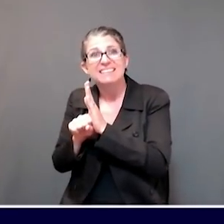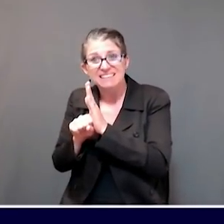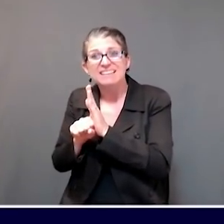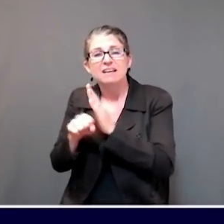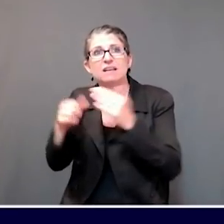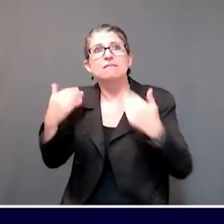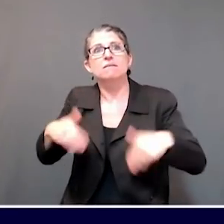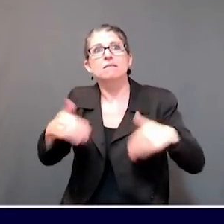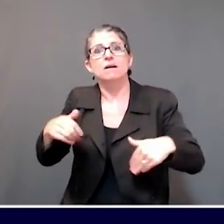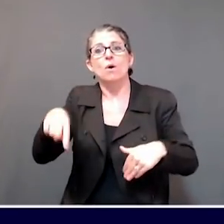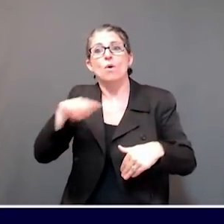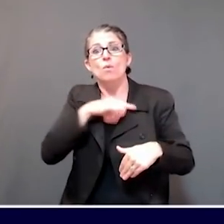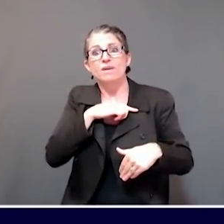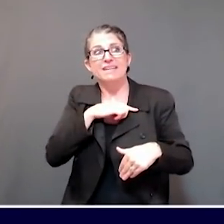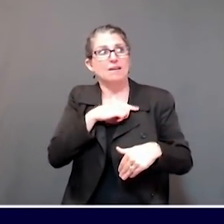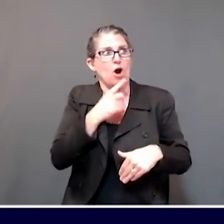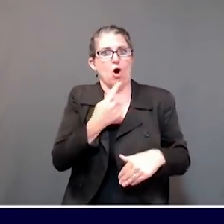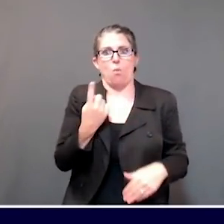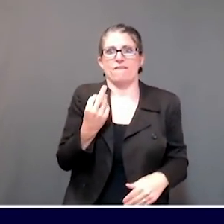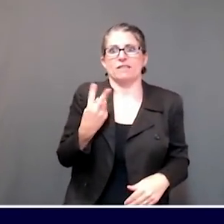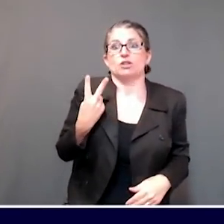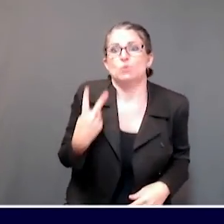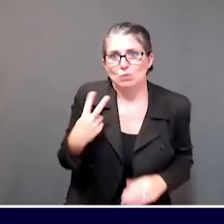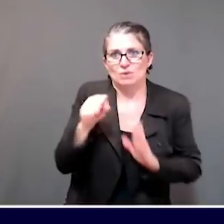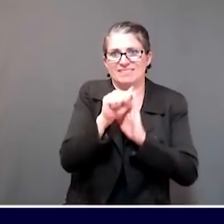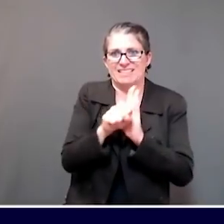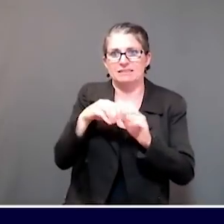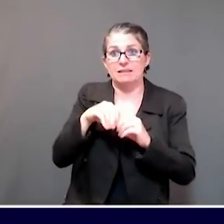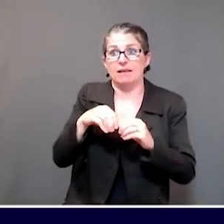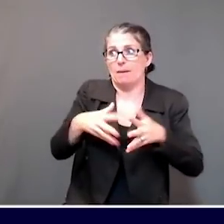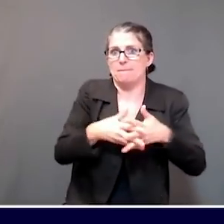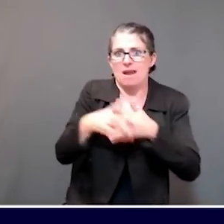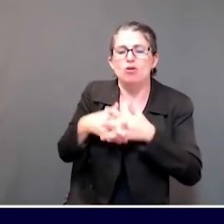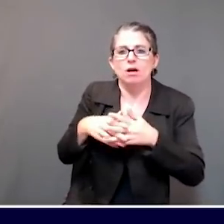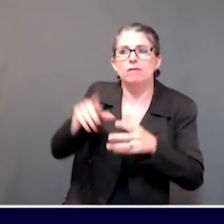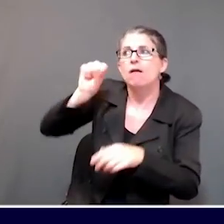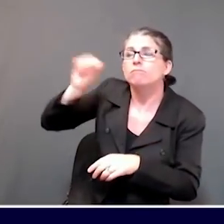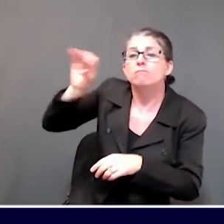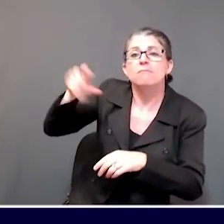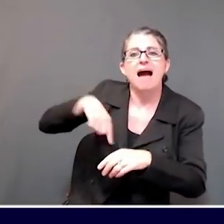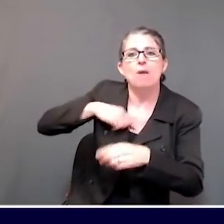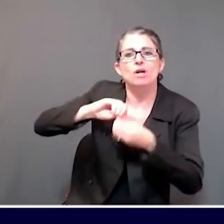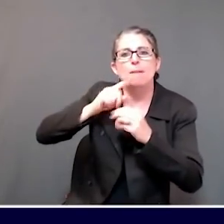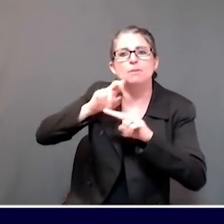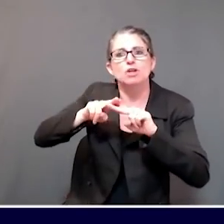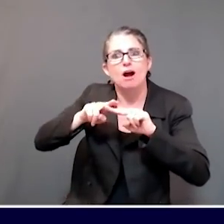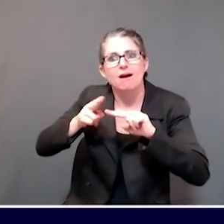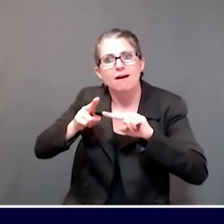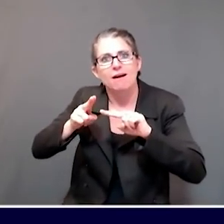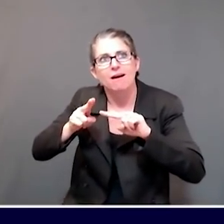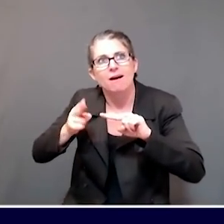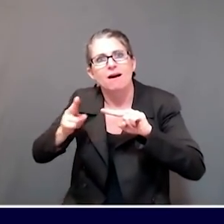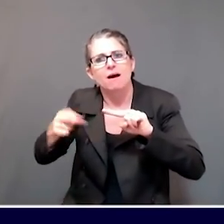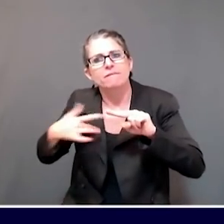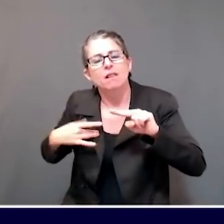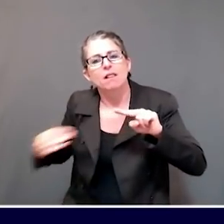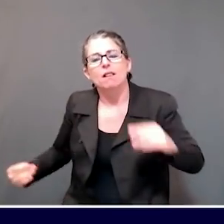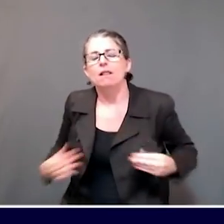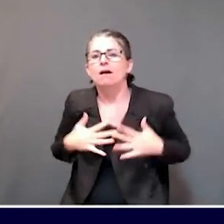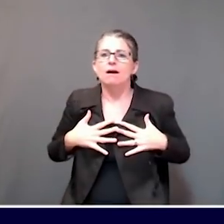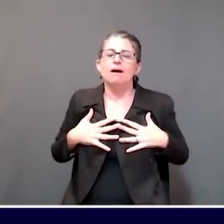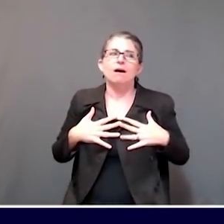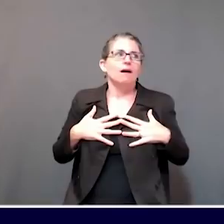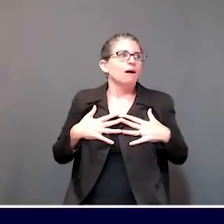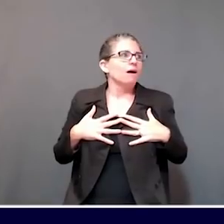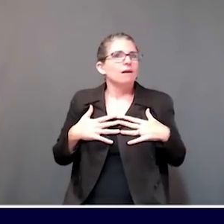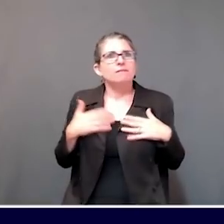excited about this data, but I want to be clear, it's not cause for celebration. We're not going to sit on our laurels.